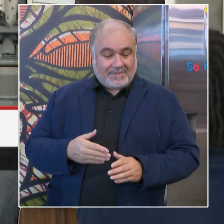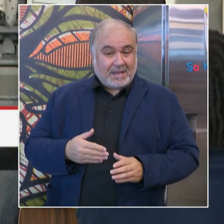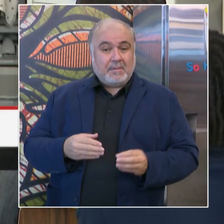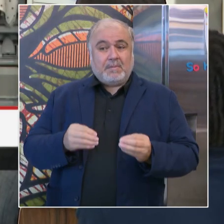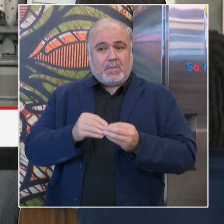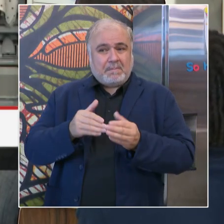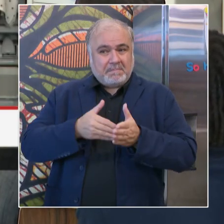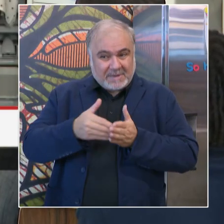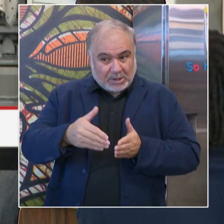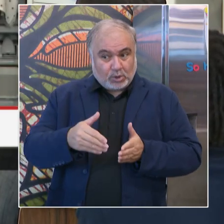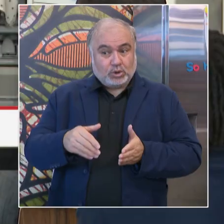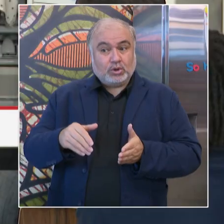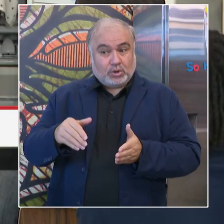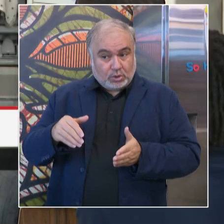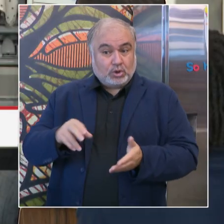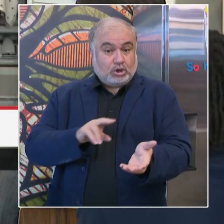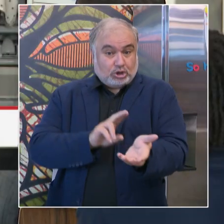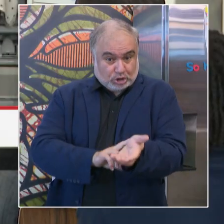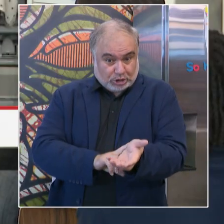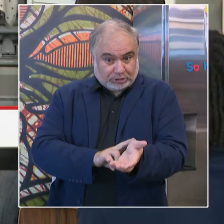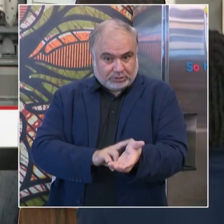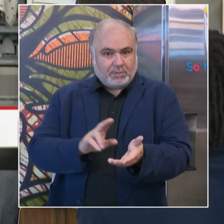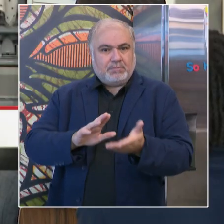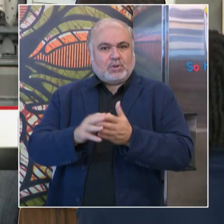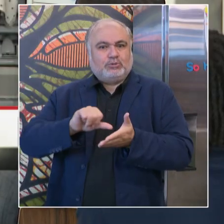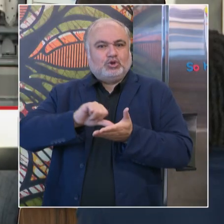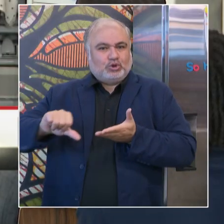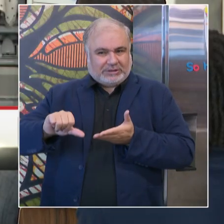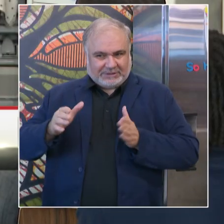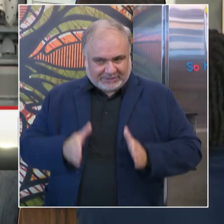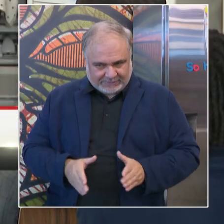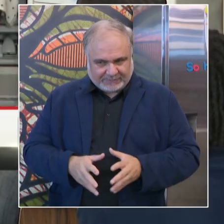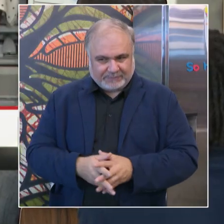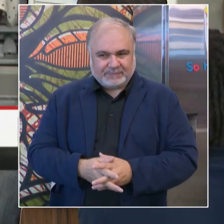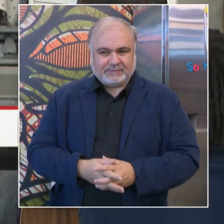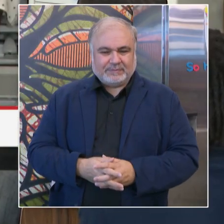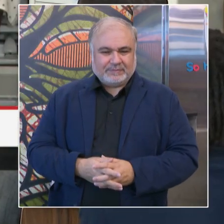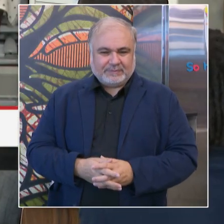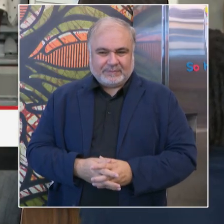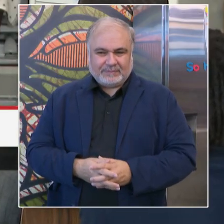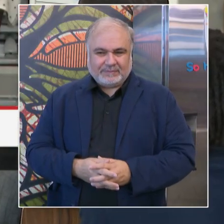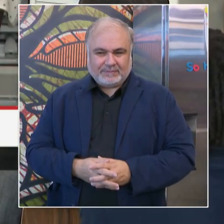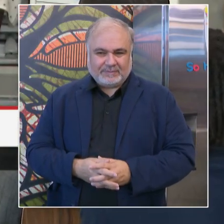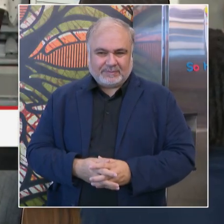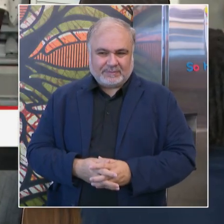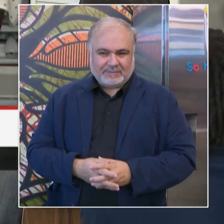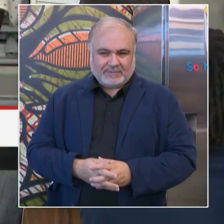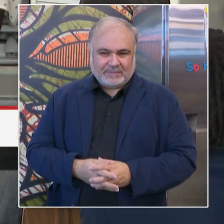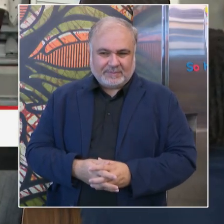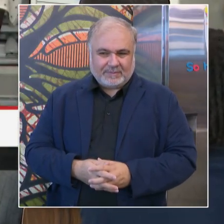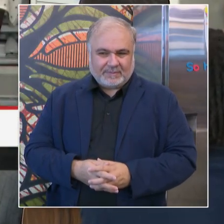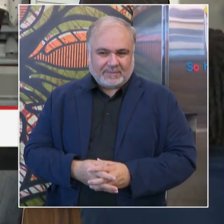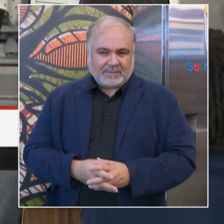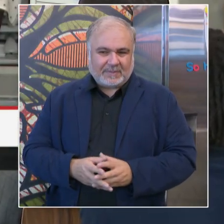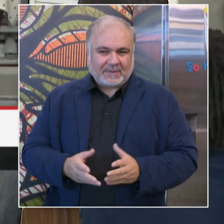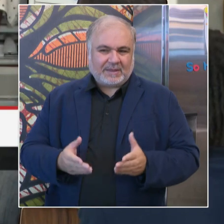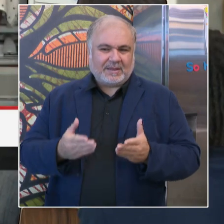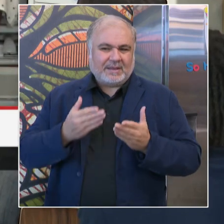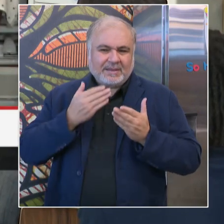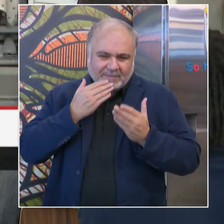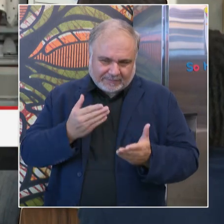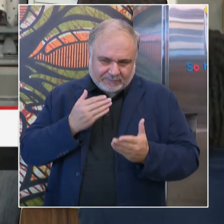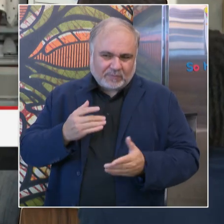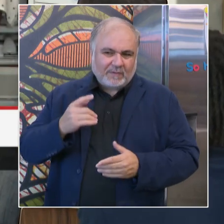ATC, DC Health, just lost myself. Whitman Walker Health, I know I'm on the right